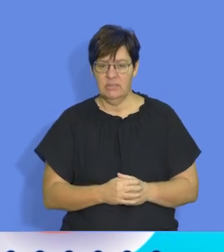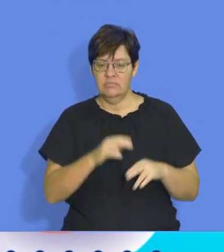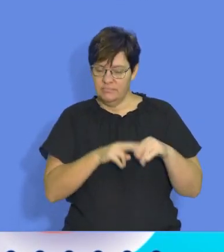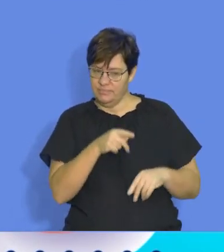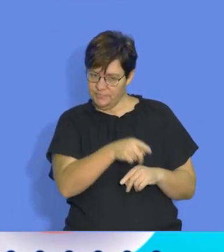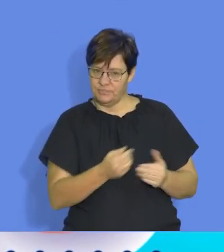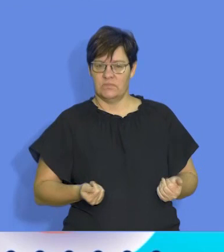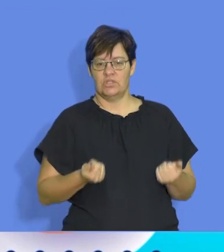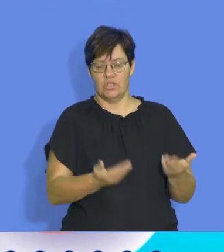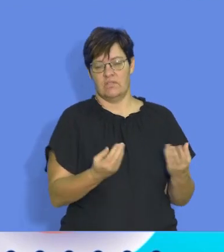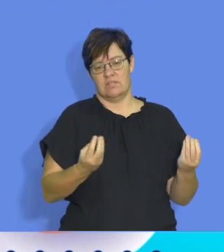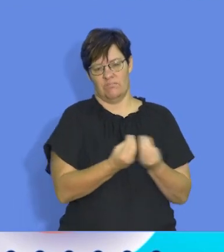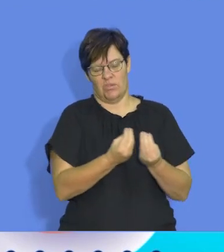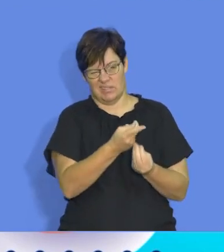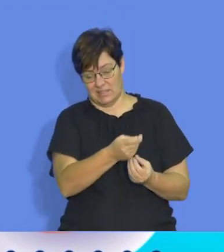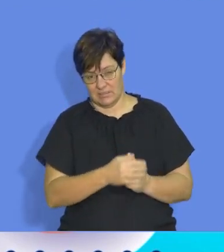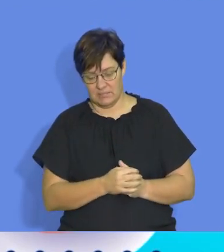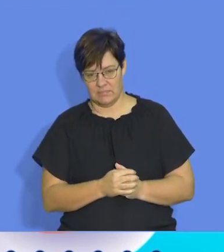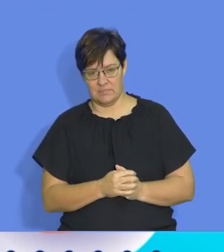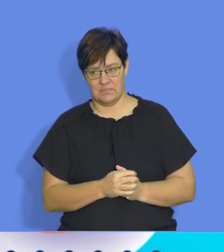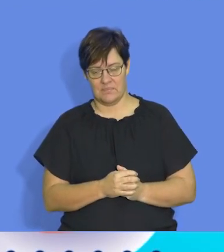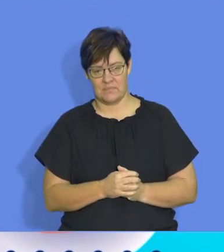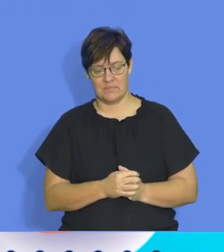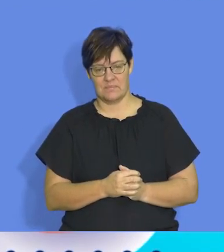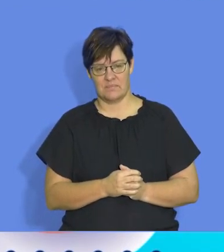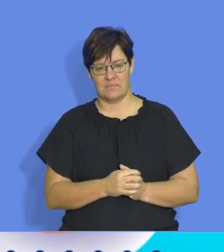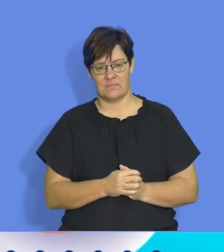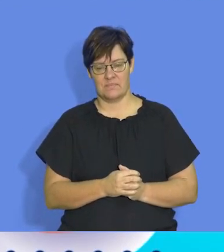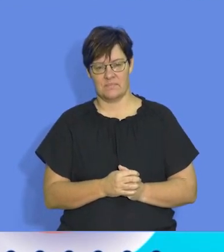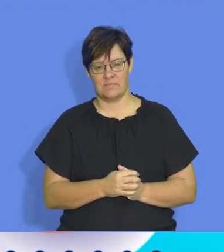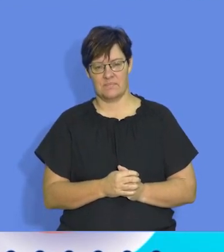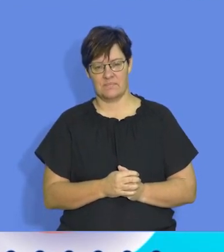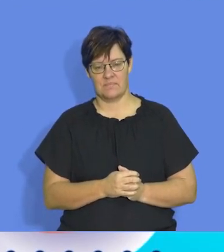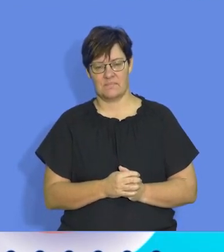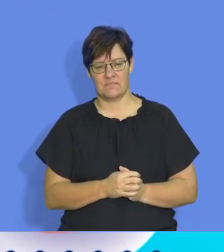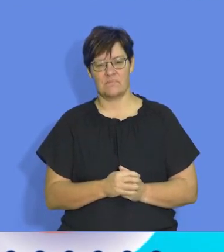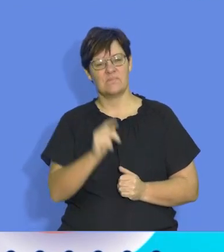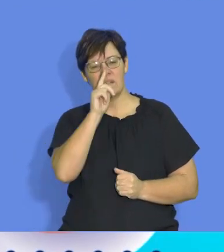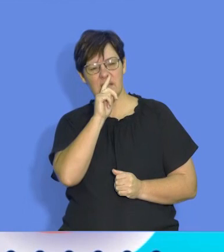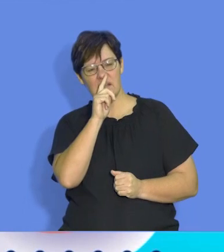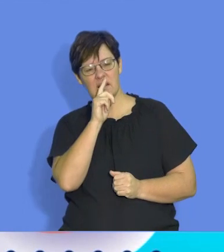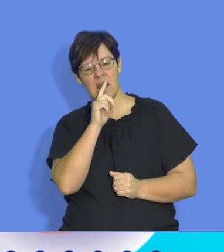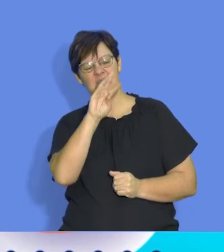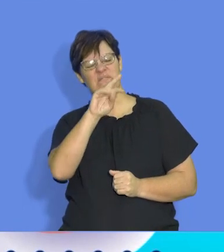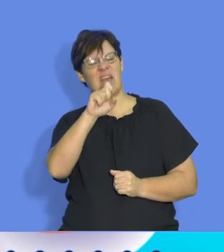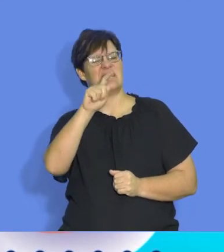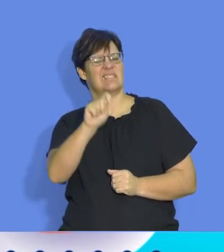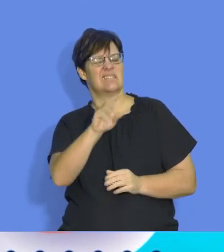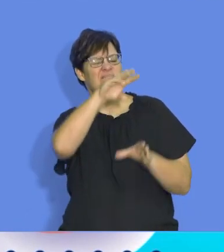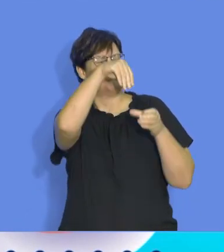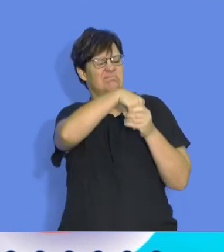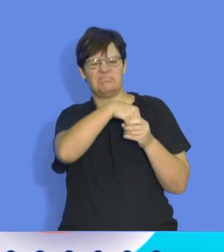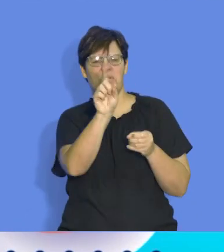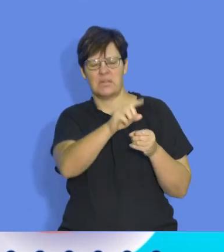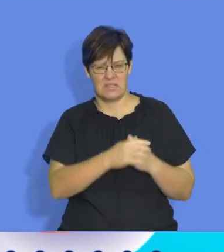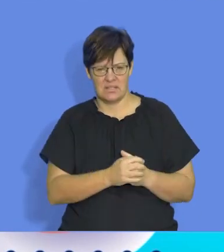that service. Okay, so now, let's look at a broader picture of VAT. What goes into VAT? What